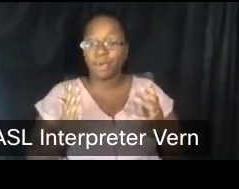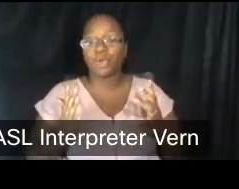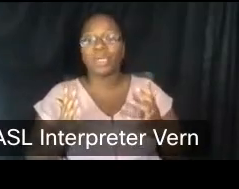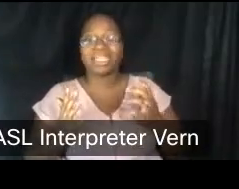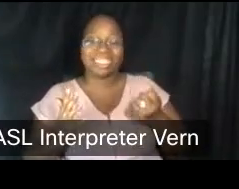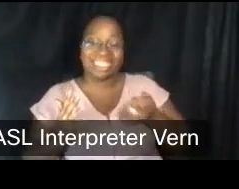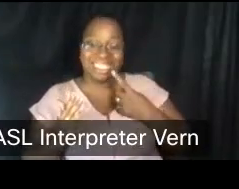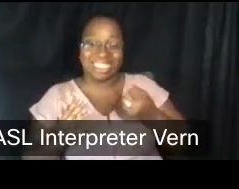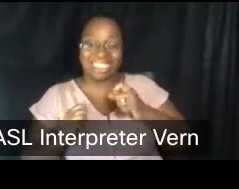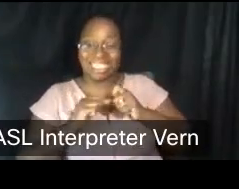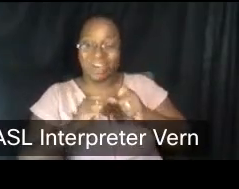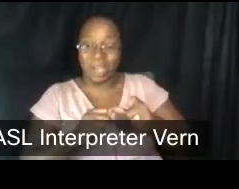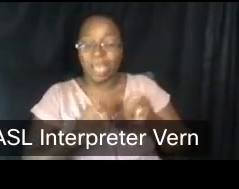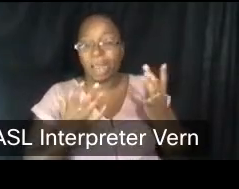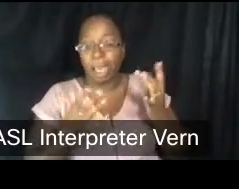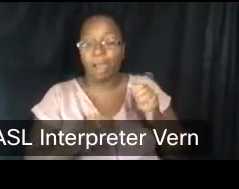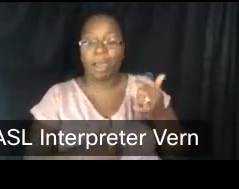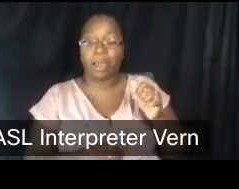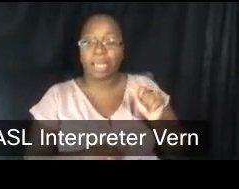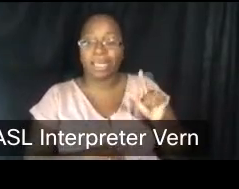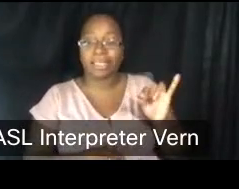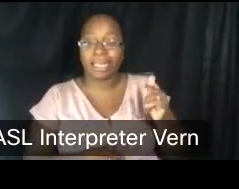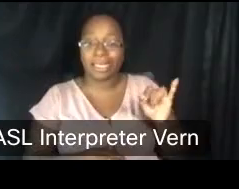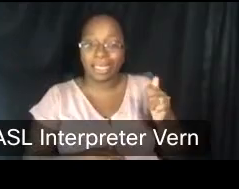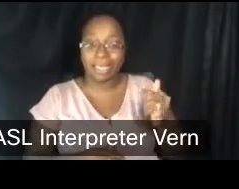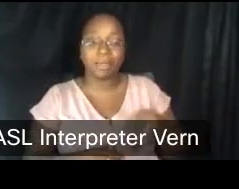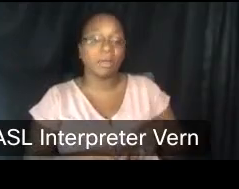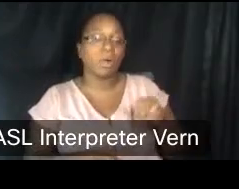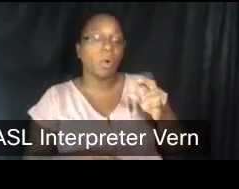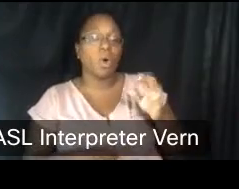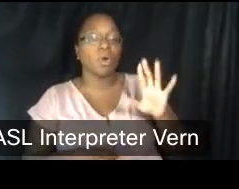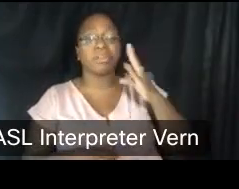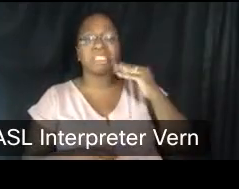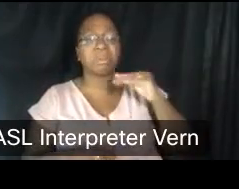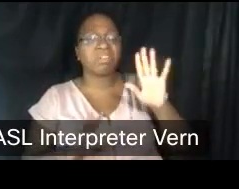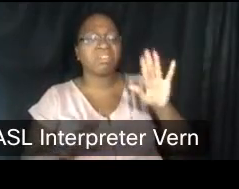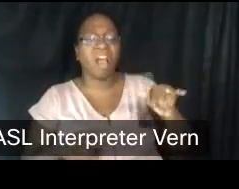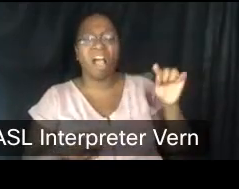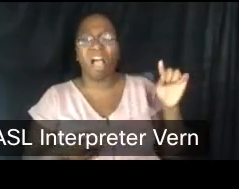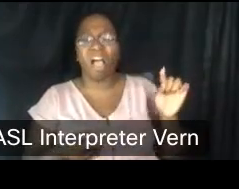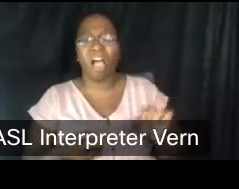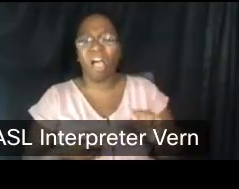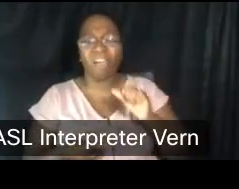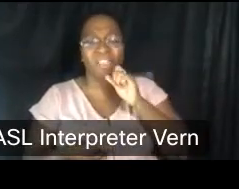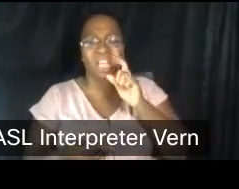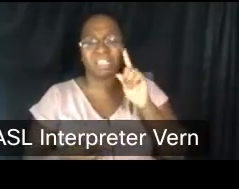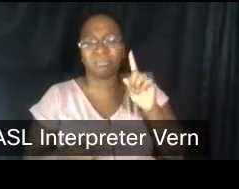their experience, and also by calling them an addict or calling them crazy for needing this type of